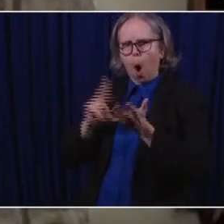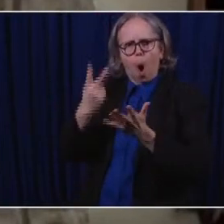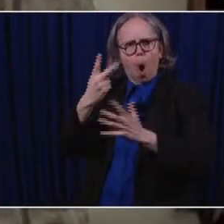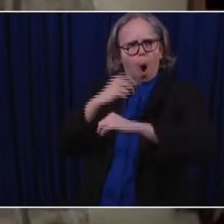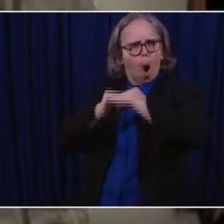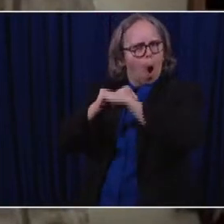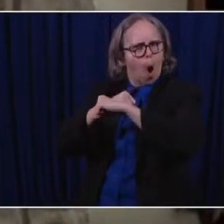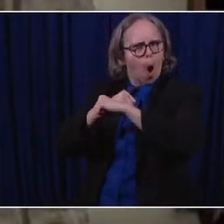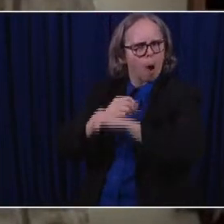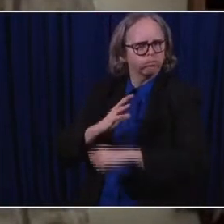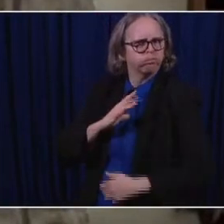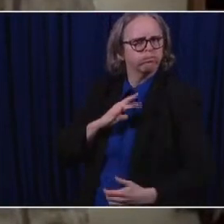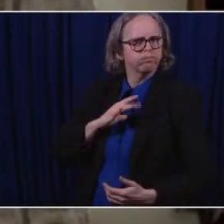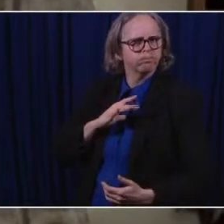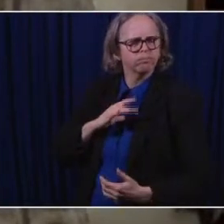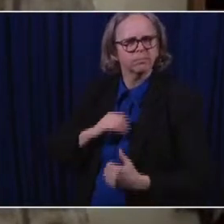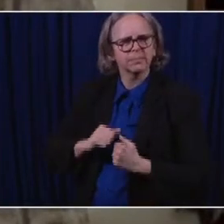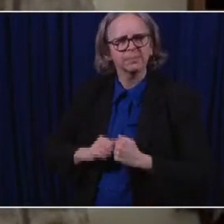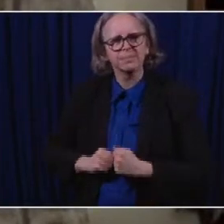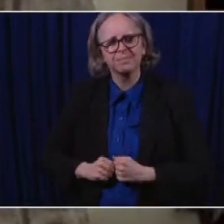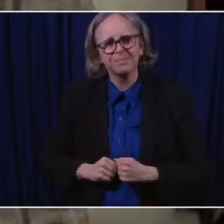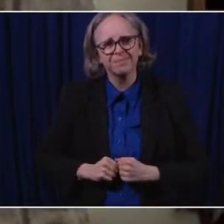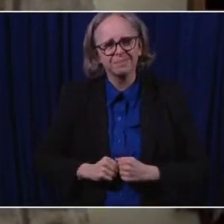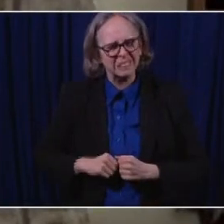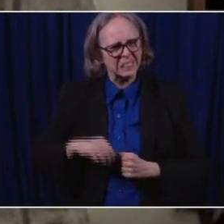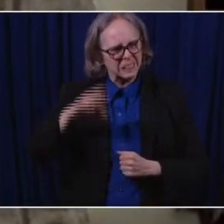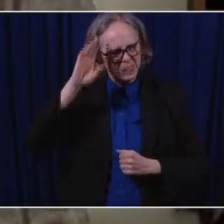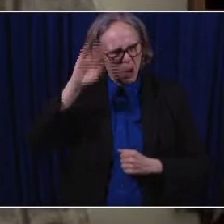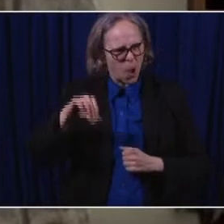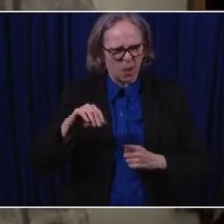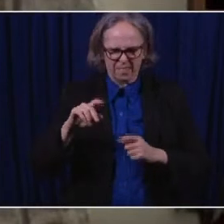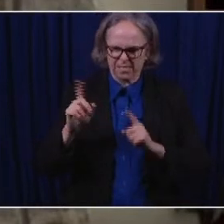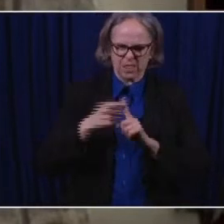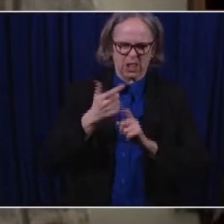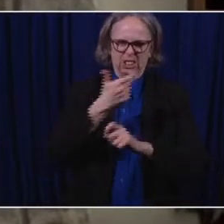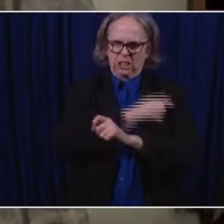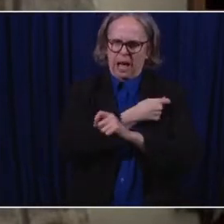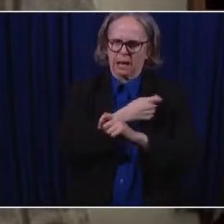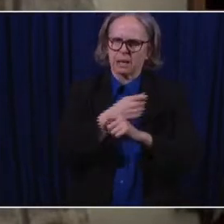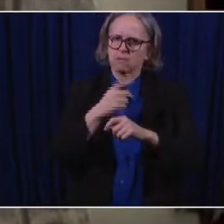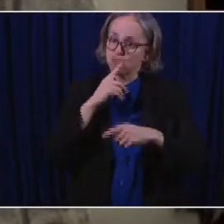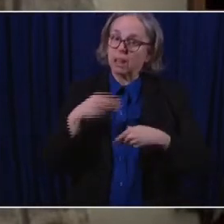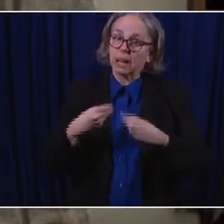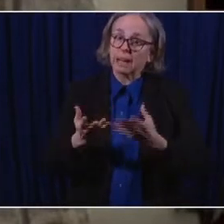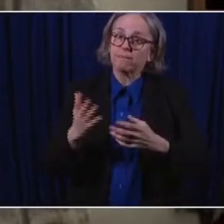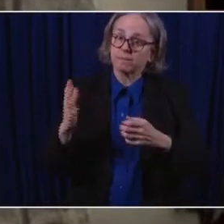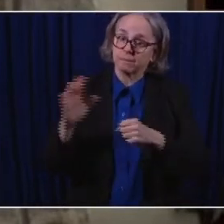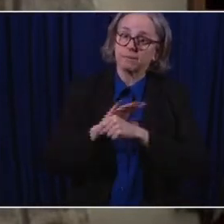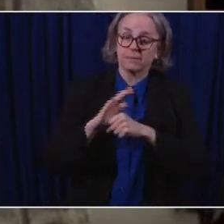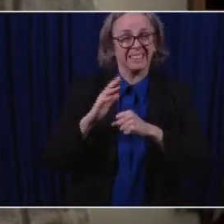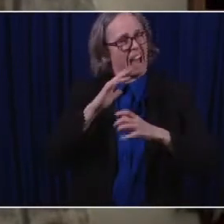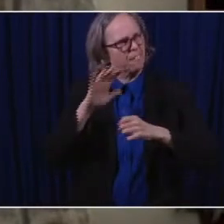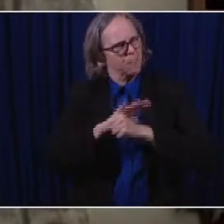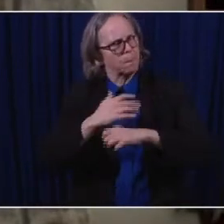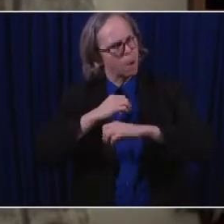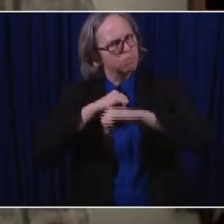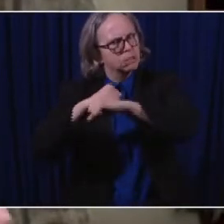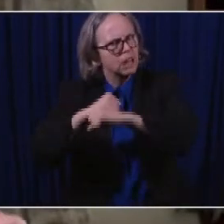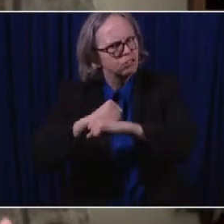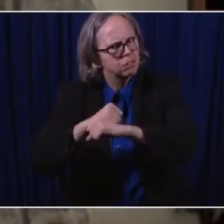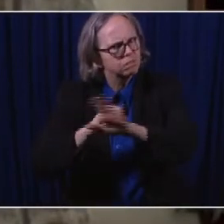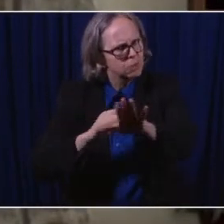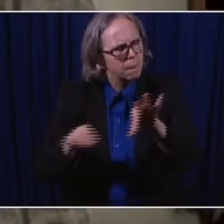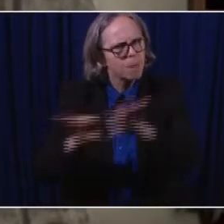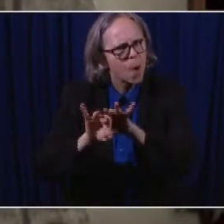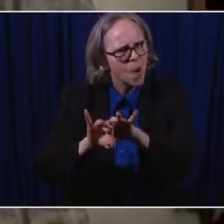by several different doctors, that first shot does give you some immunity. And it's very significant, particularly as the days